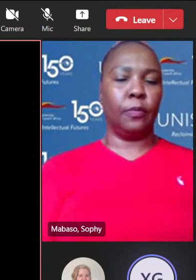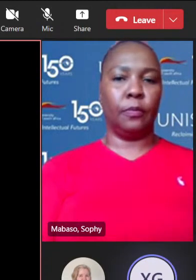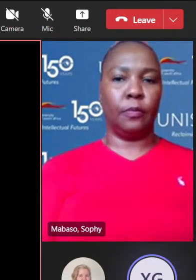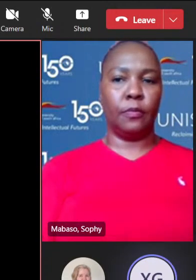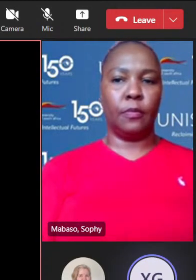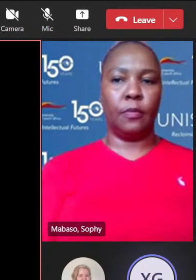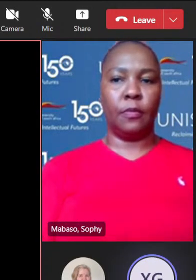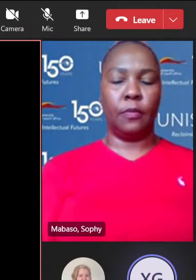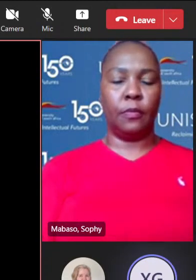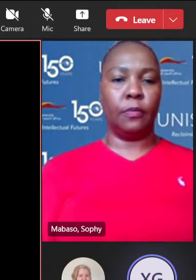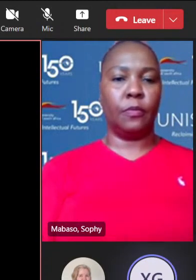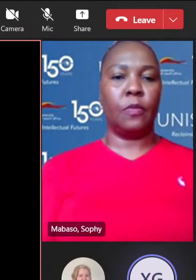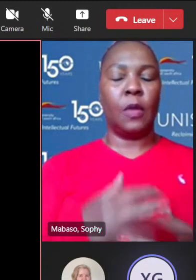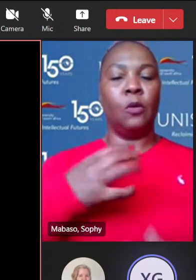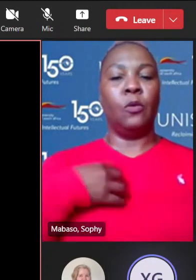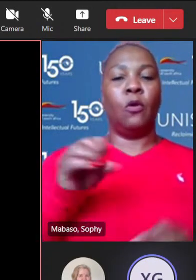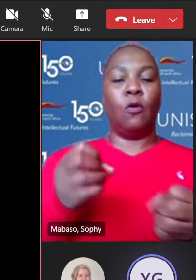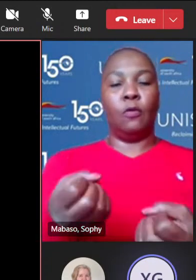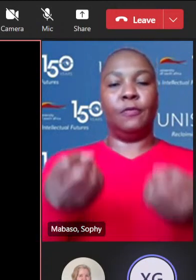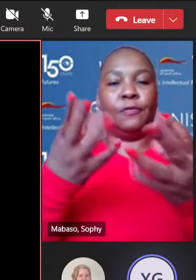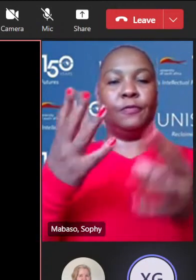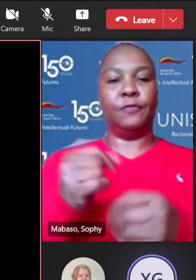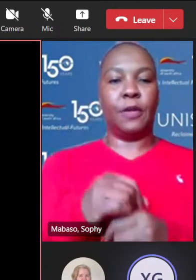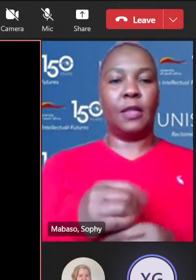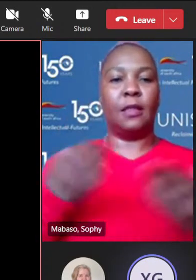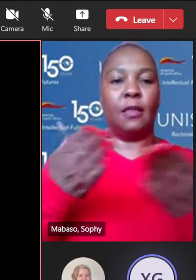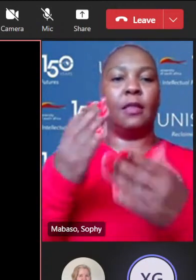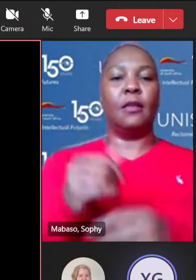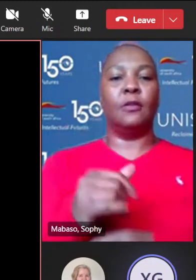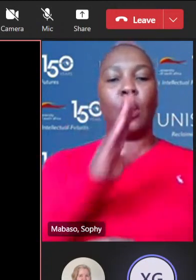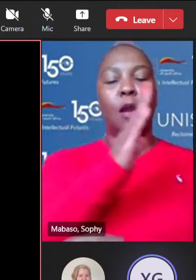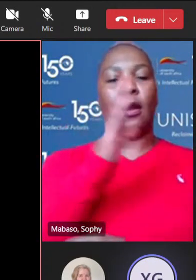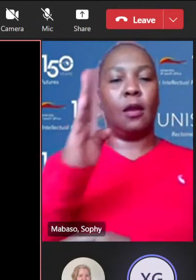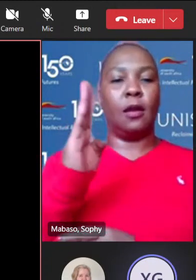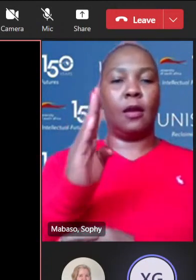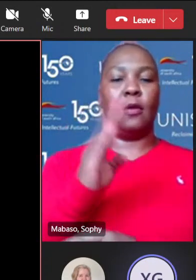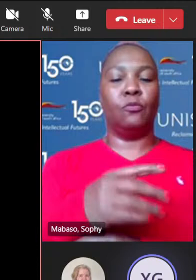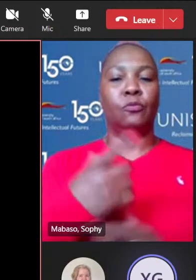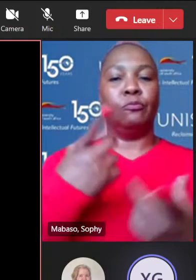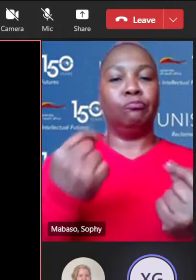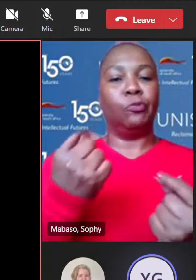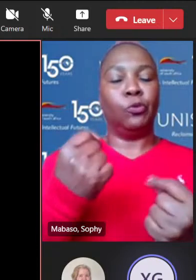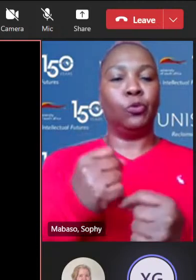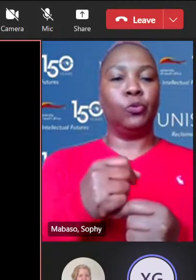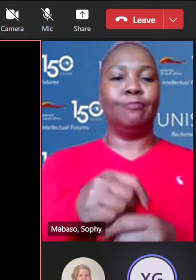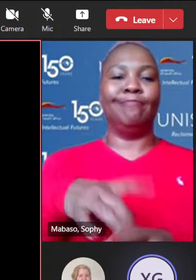the labs as well, so you can come to us and we can do the installation for you.